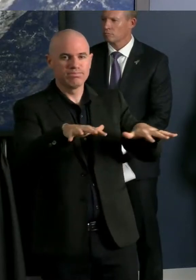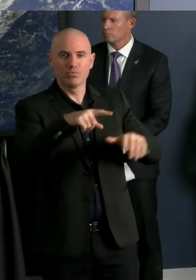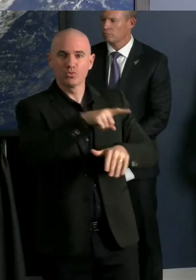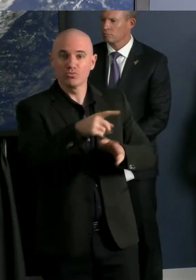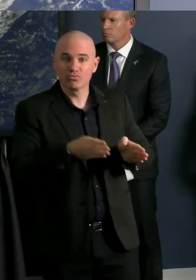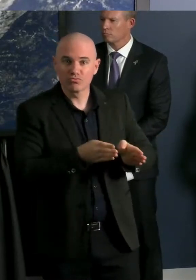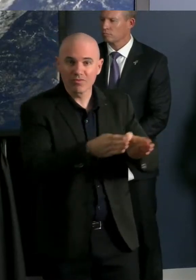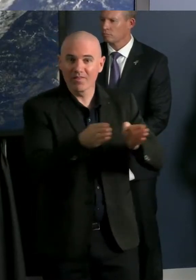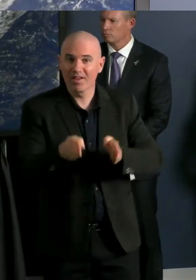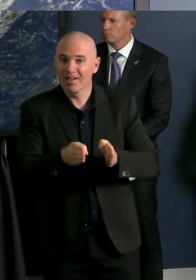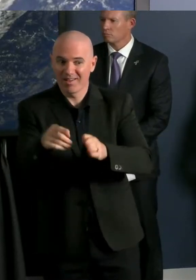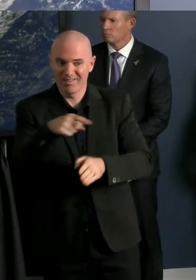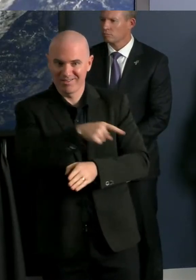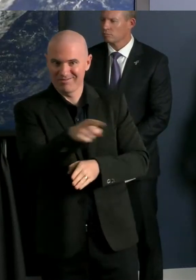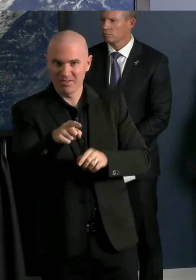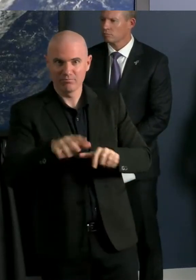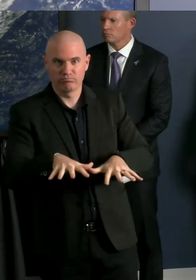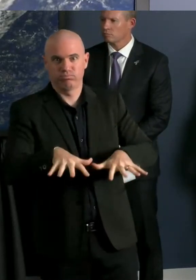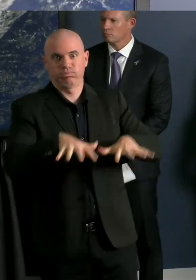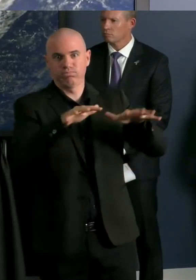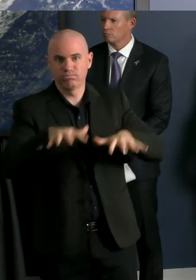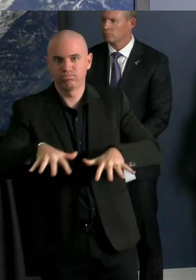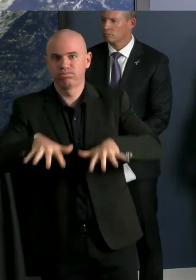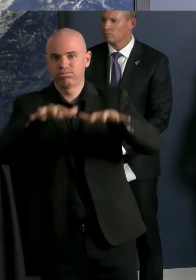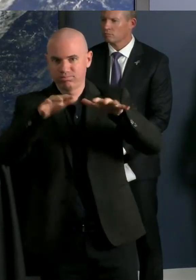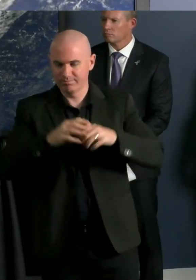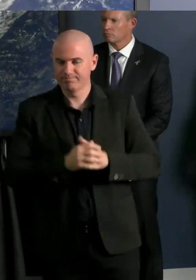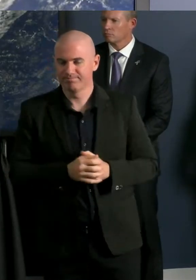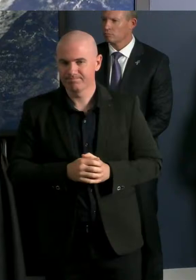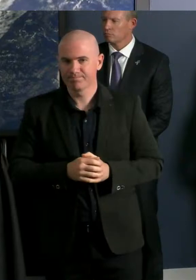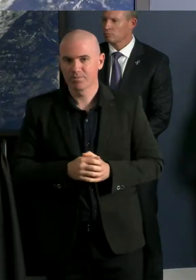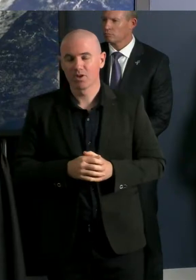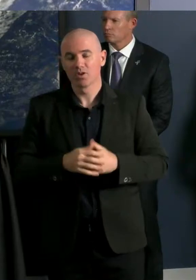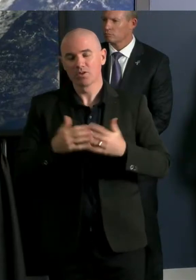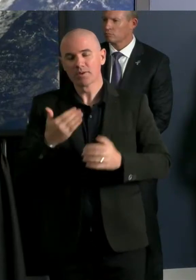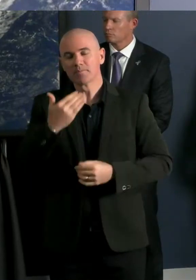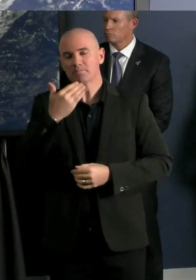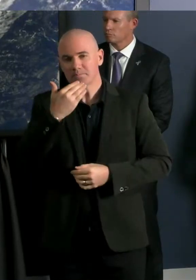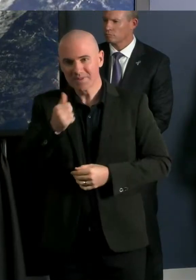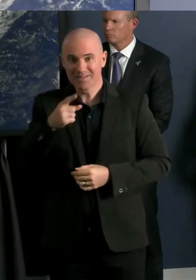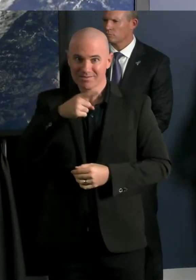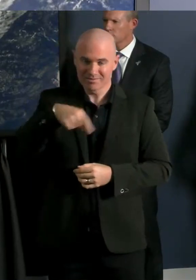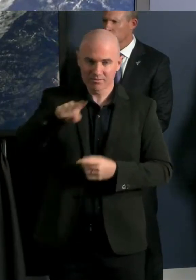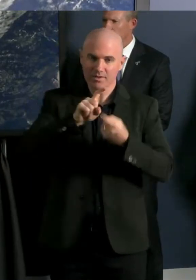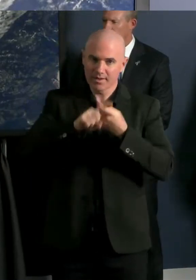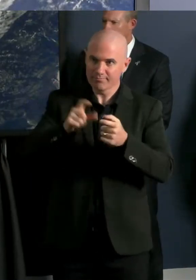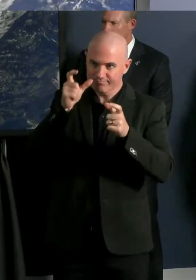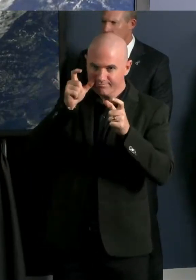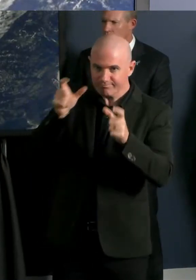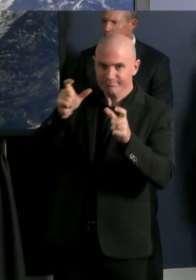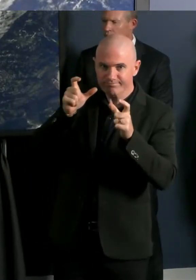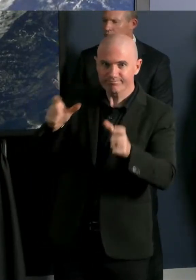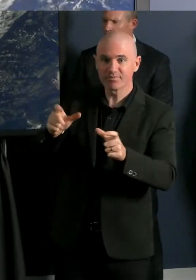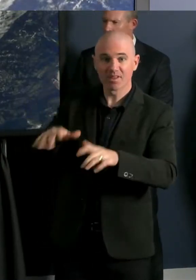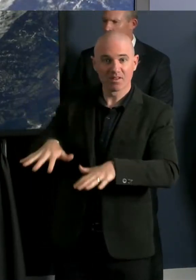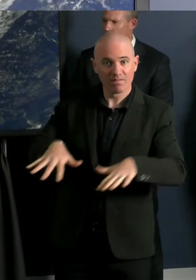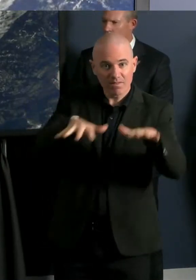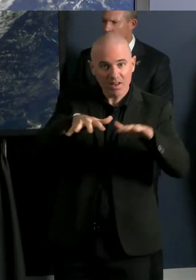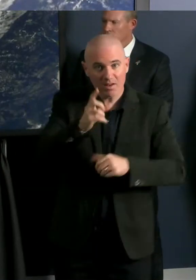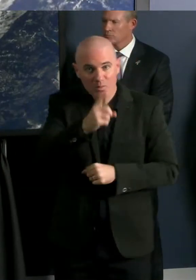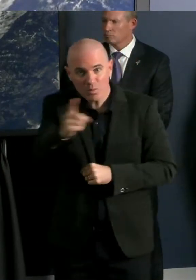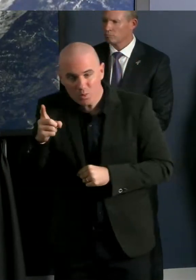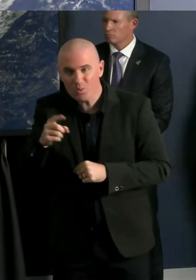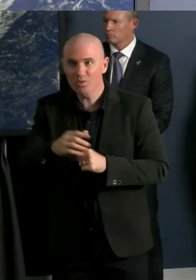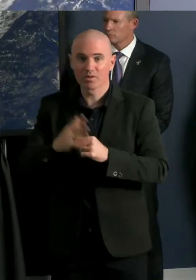areas. So we're really just encouraging people to stay up to date with all of our cyclone watches warnings and our flood warnings as